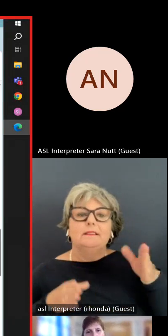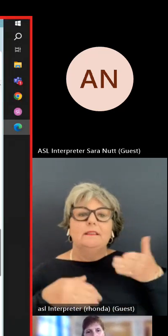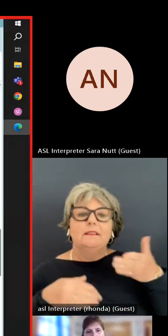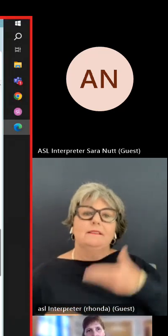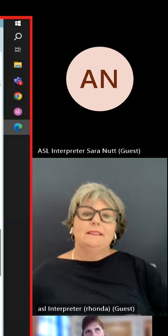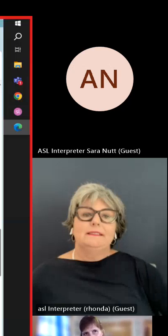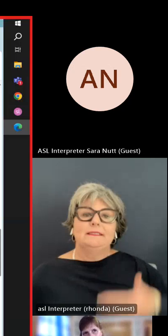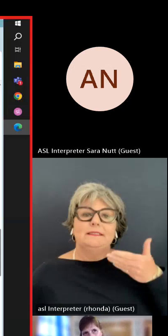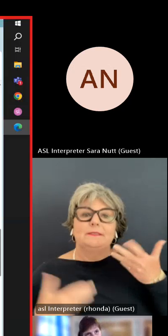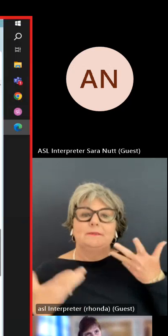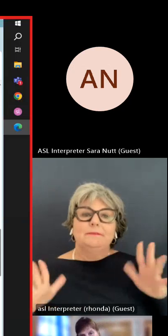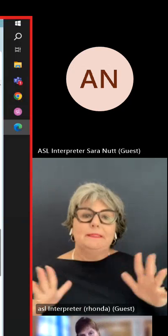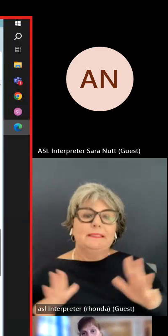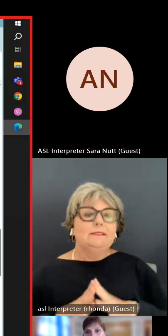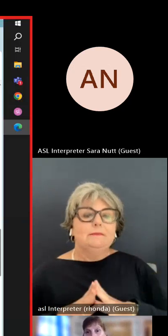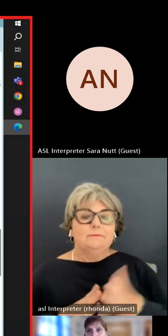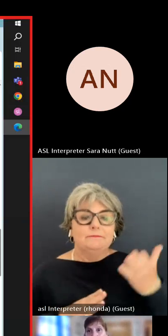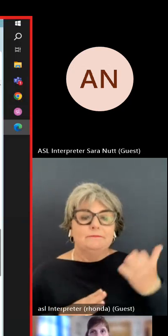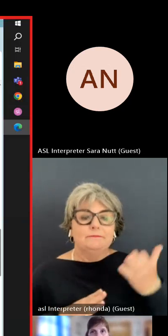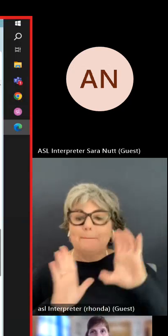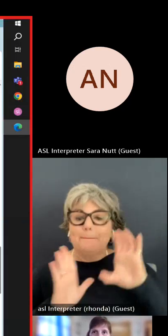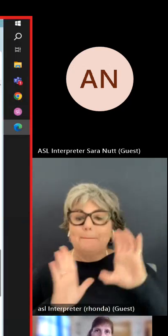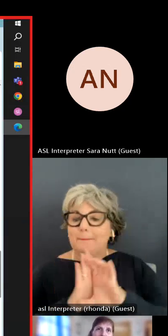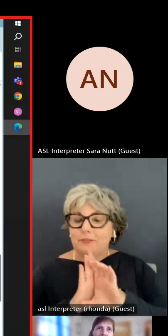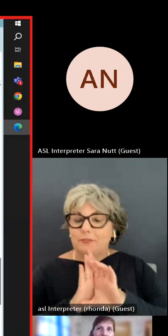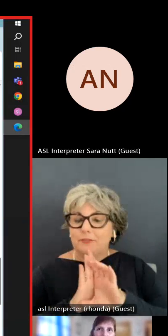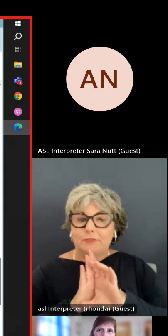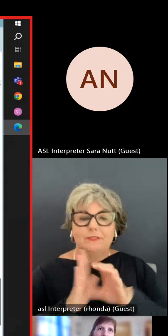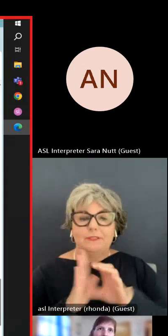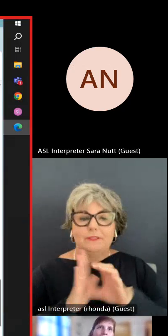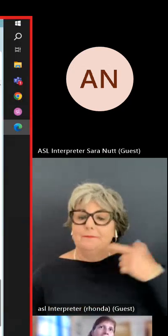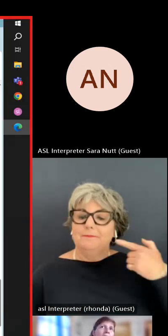am. And that's a picture of me in my garden.